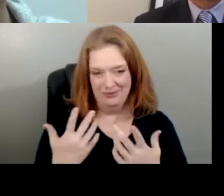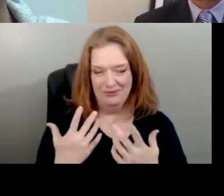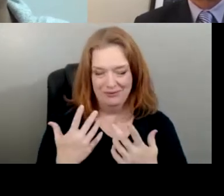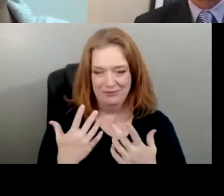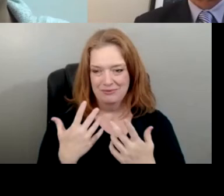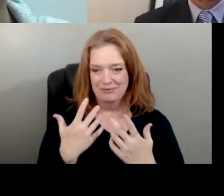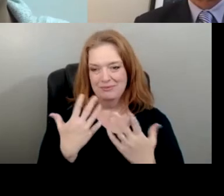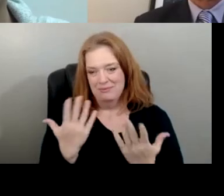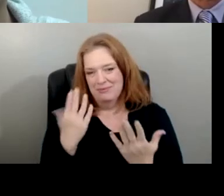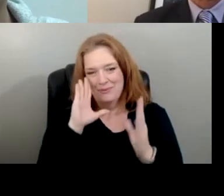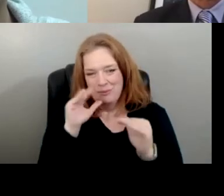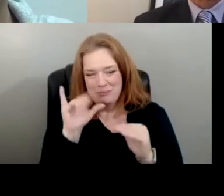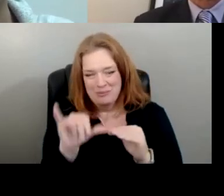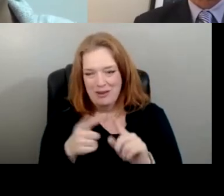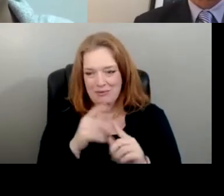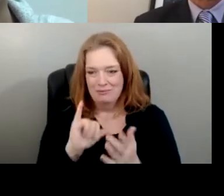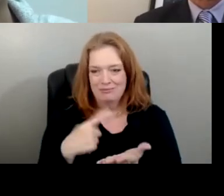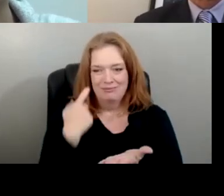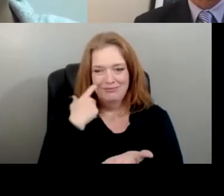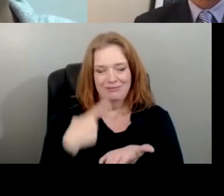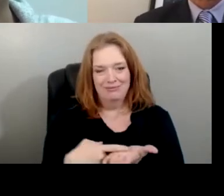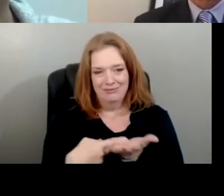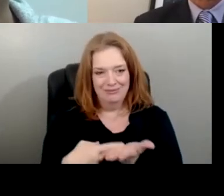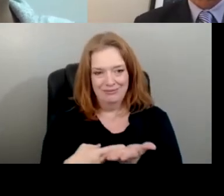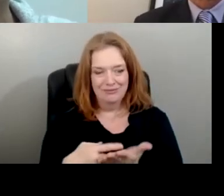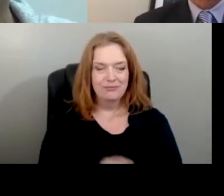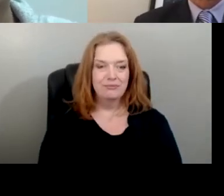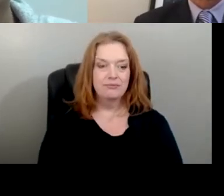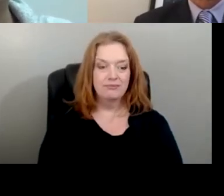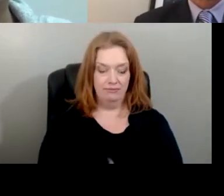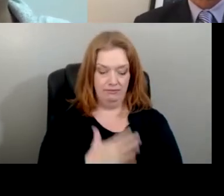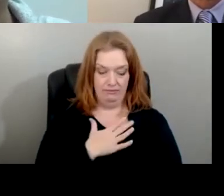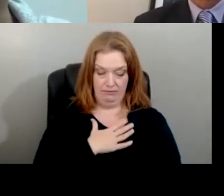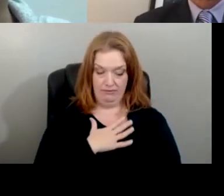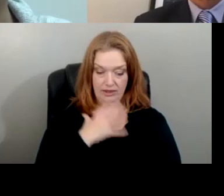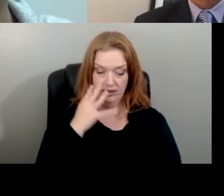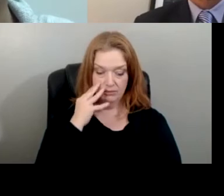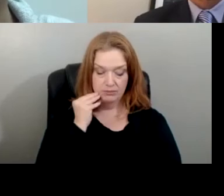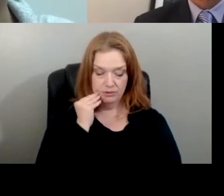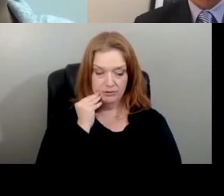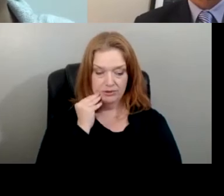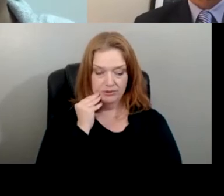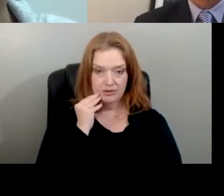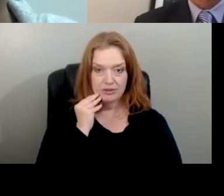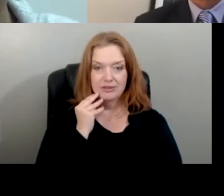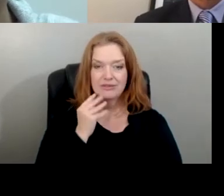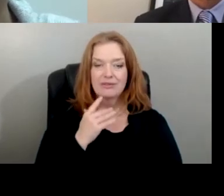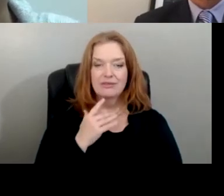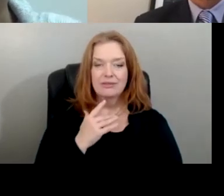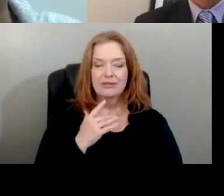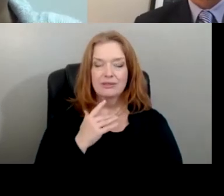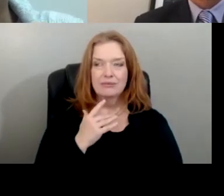feelings and outcomes from this. And even from my own life experience, like, I feel though, even